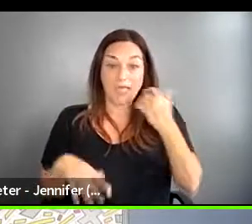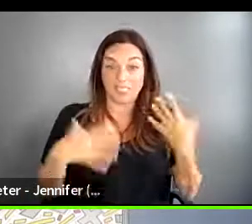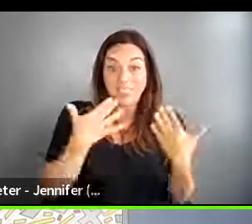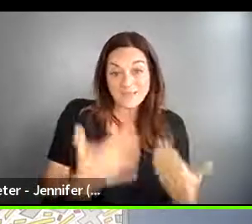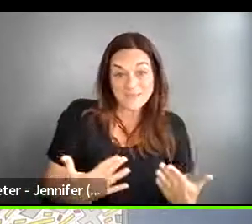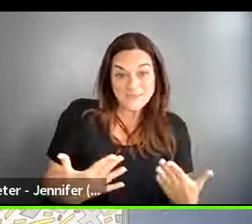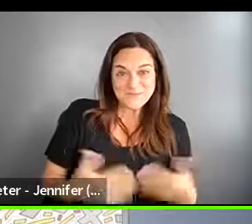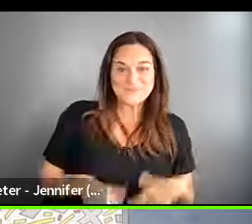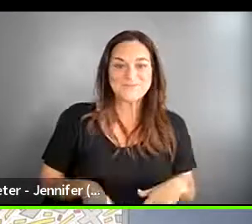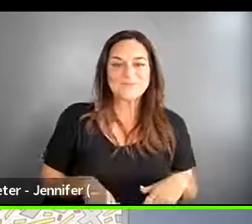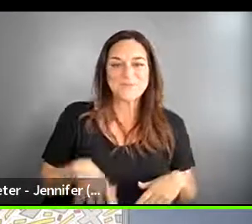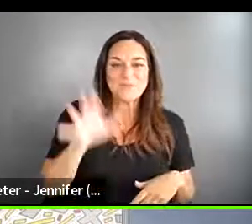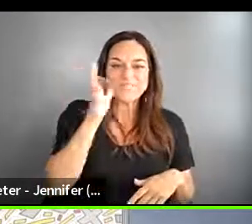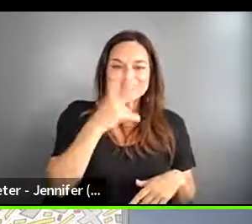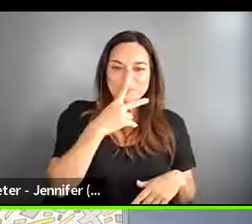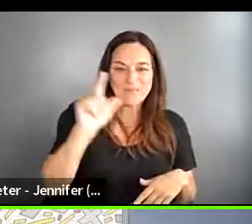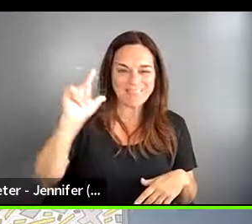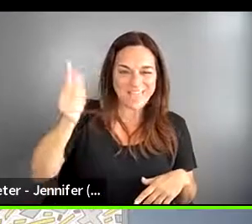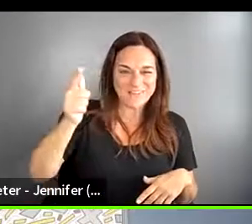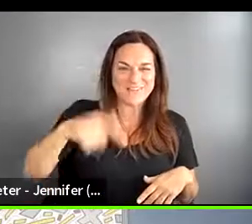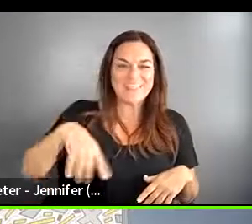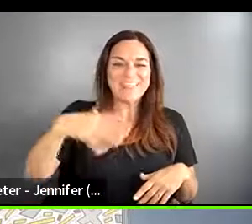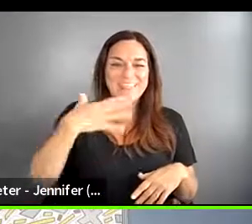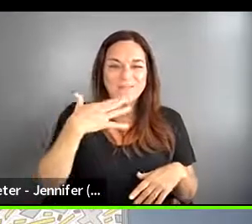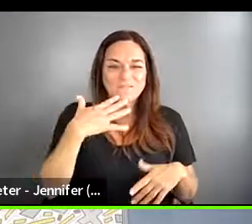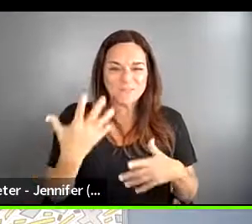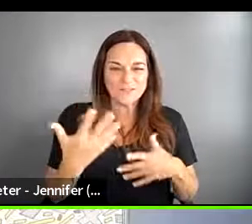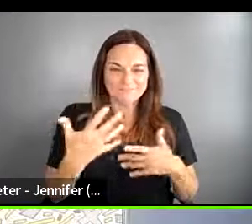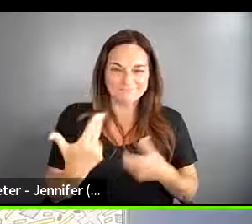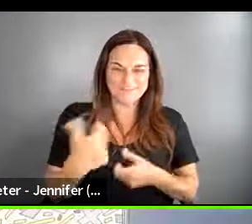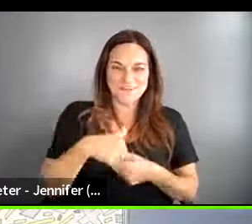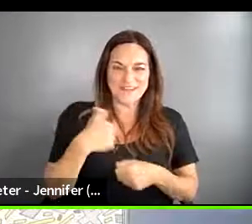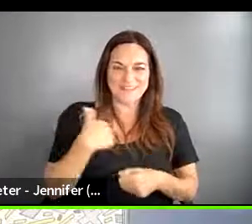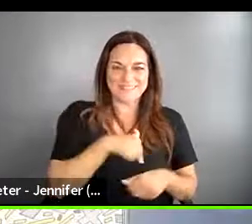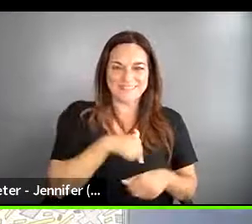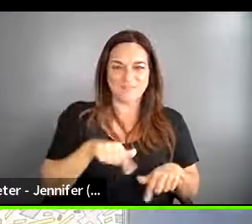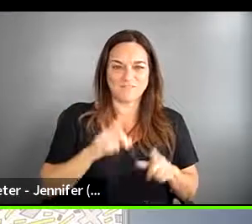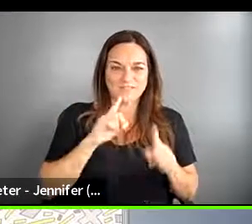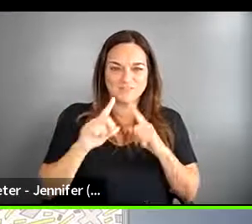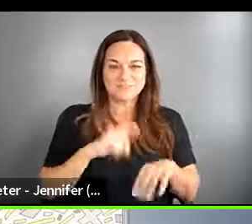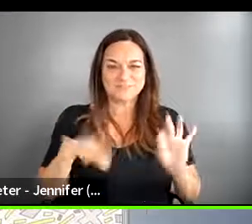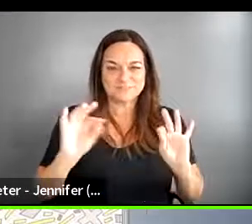thanks, y'all. I'll see you all later. Thank you all for tuning in during this lunchtime conversation.